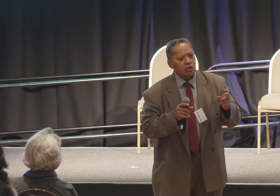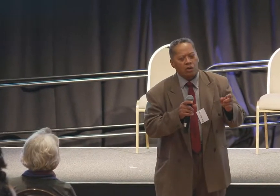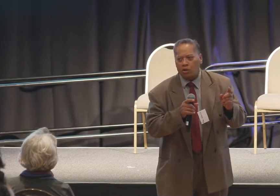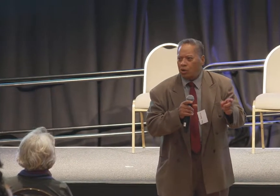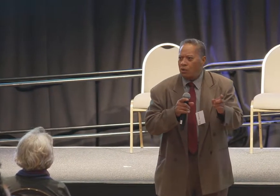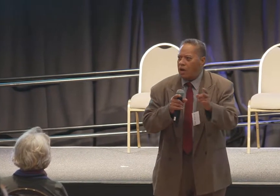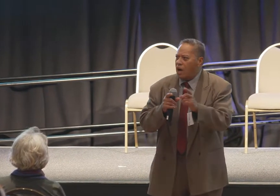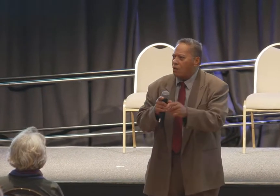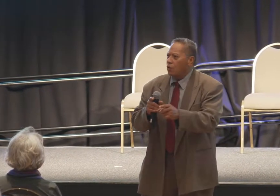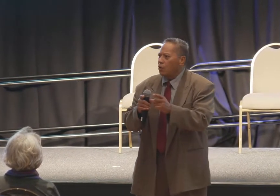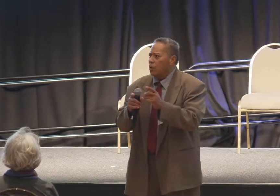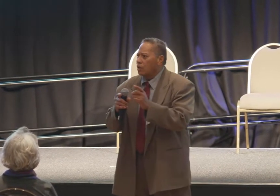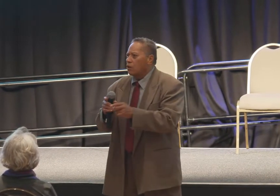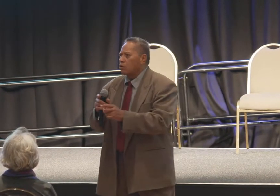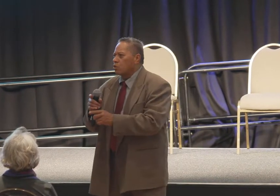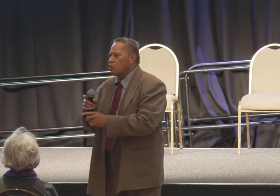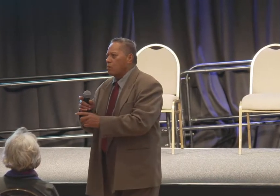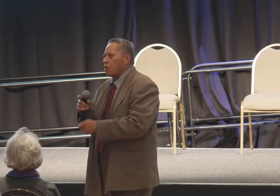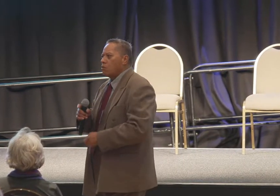foreign